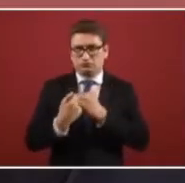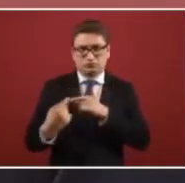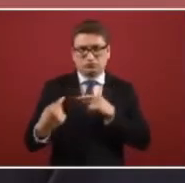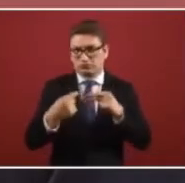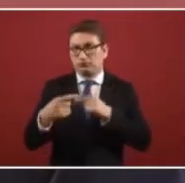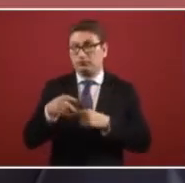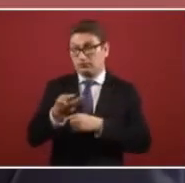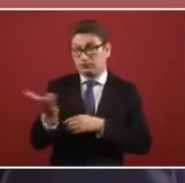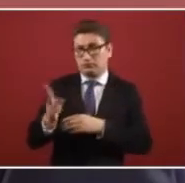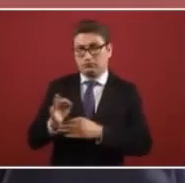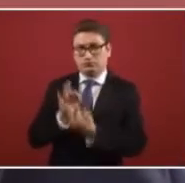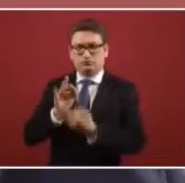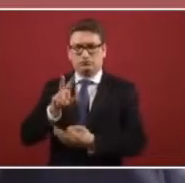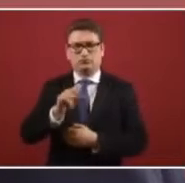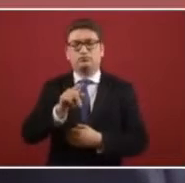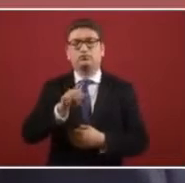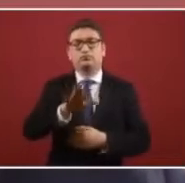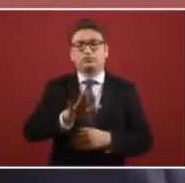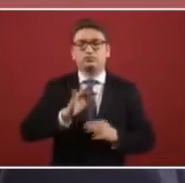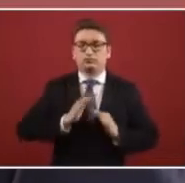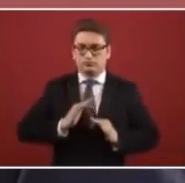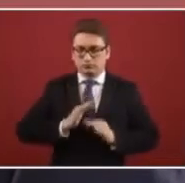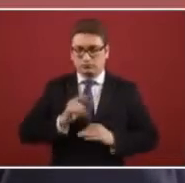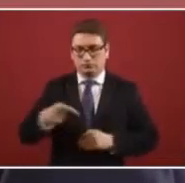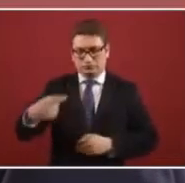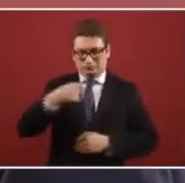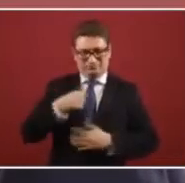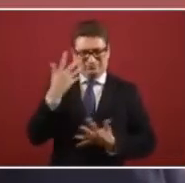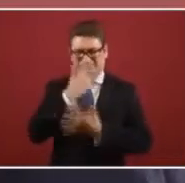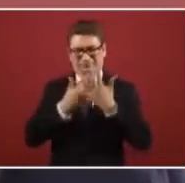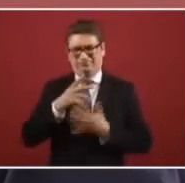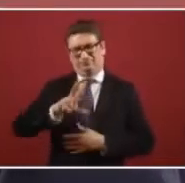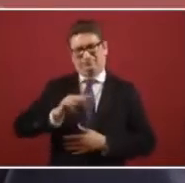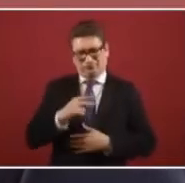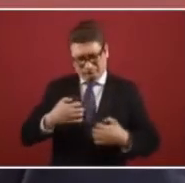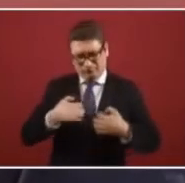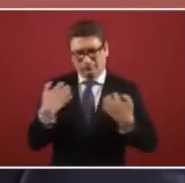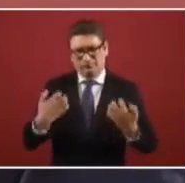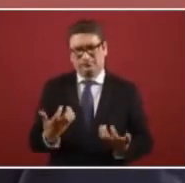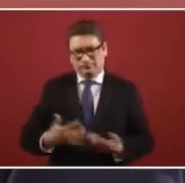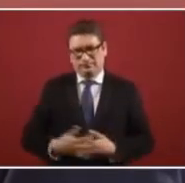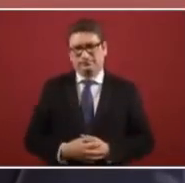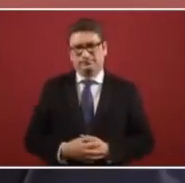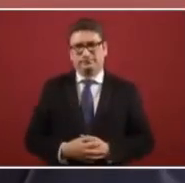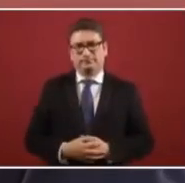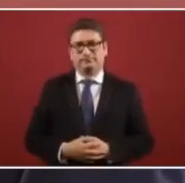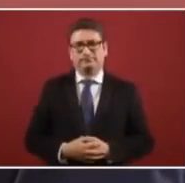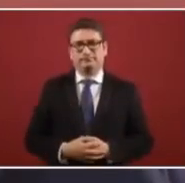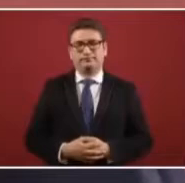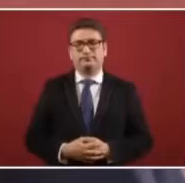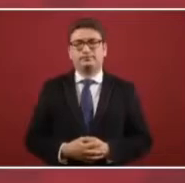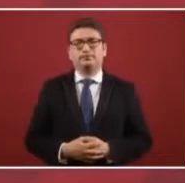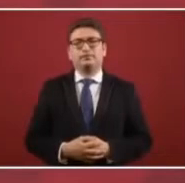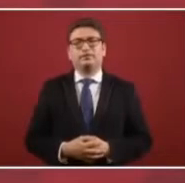the same. I'm not referring to myself. Don't confuse me with the others, because that does make me